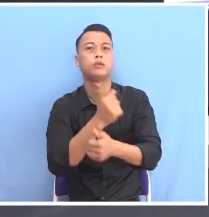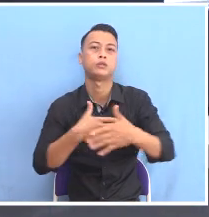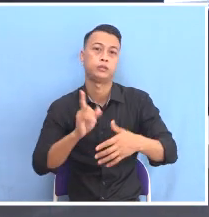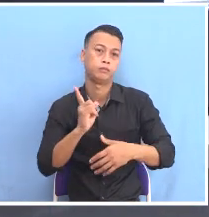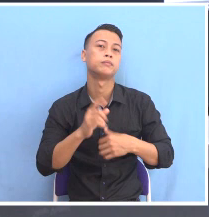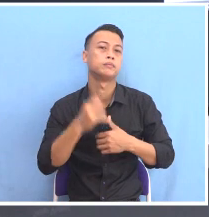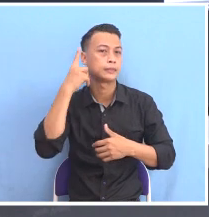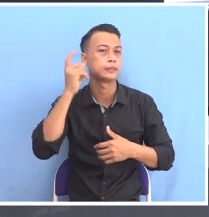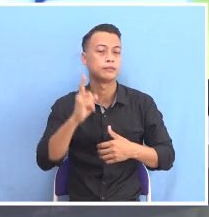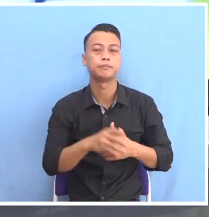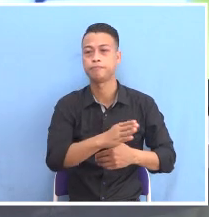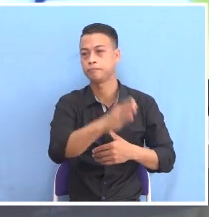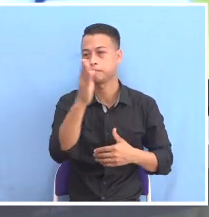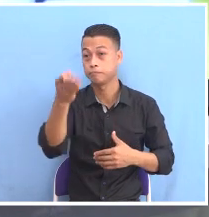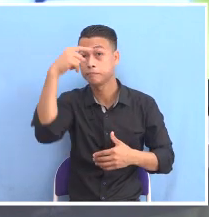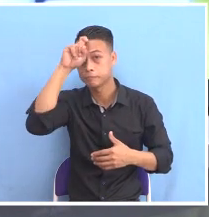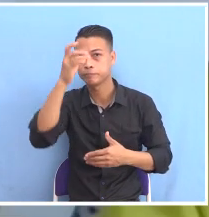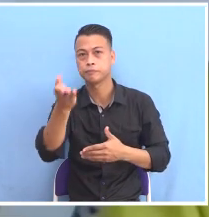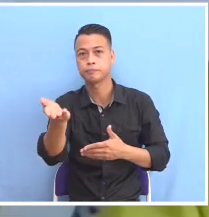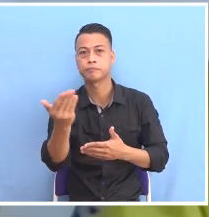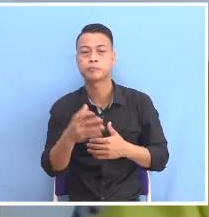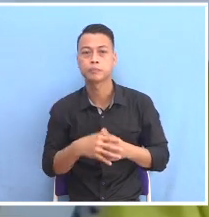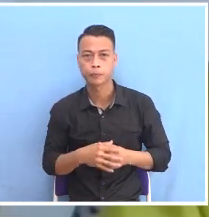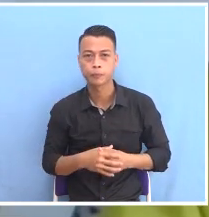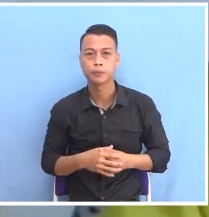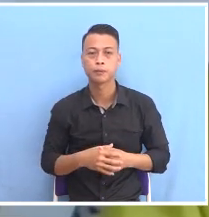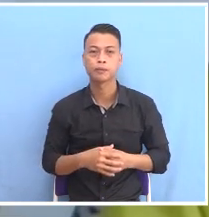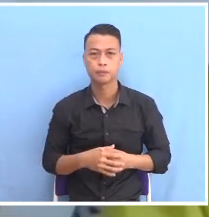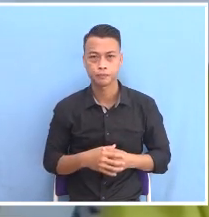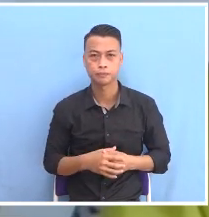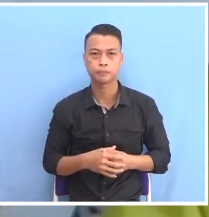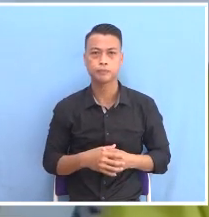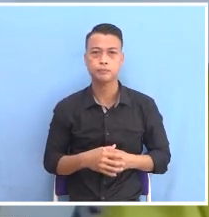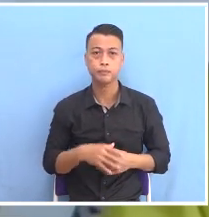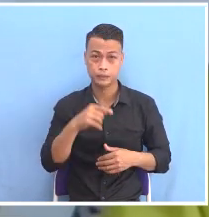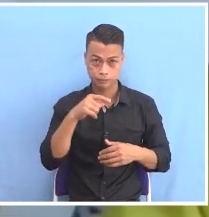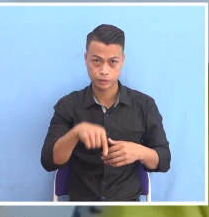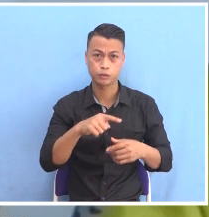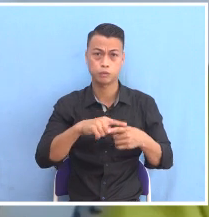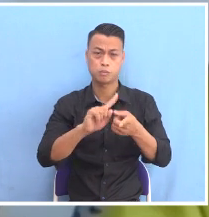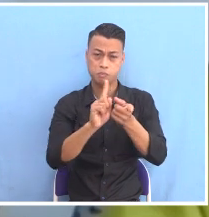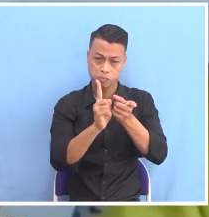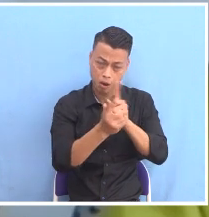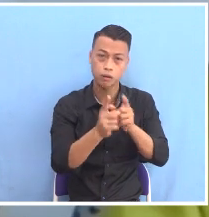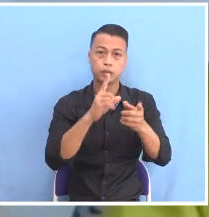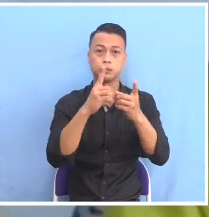a name, Nigon Josega, Piovo, Chiparicna. I read a cuckoo or the matter of below web job, the matter of Yashi